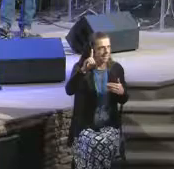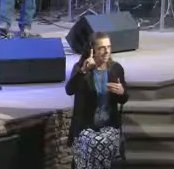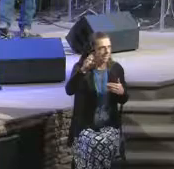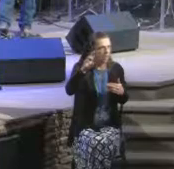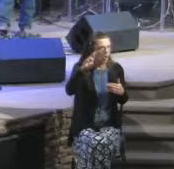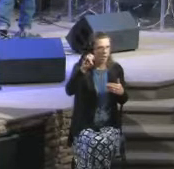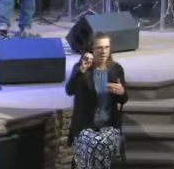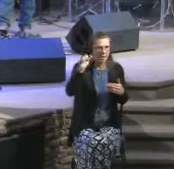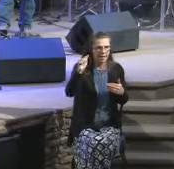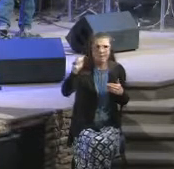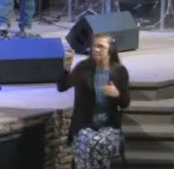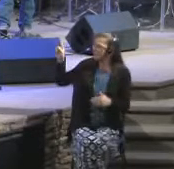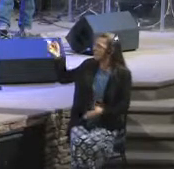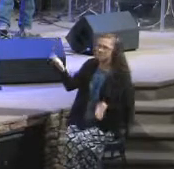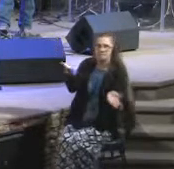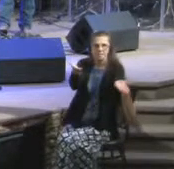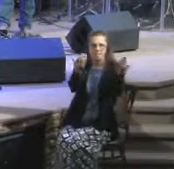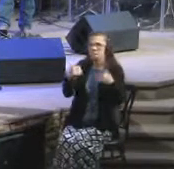Praise the Lord.